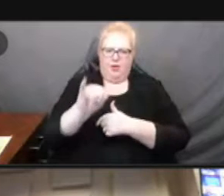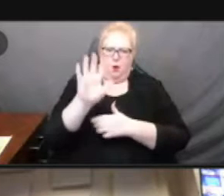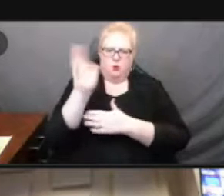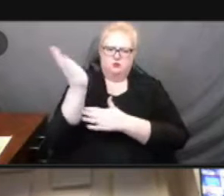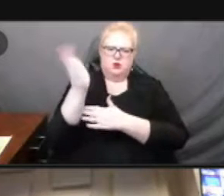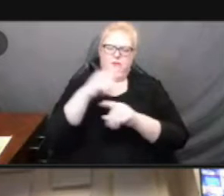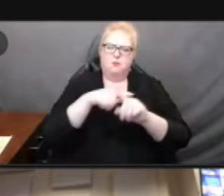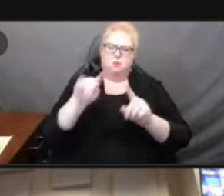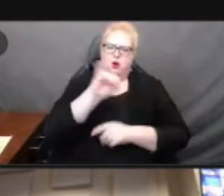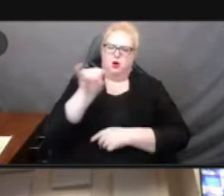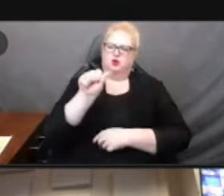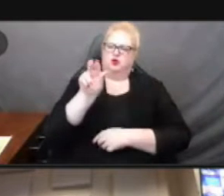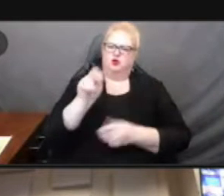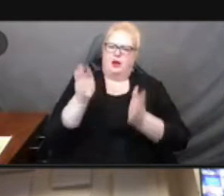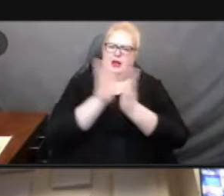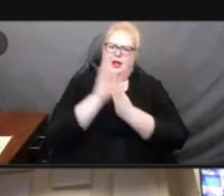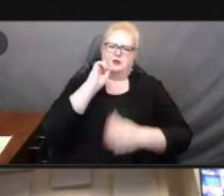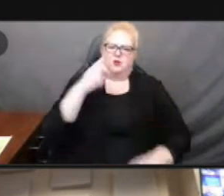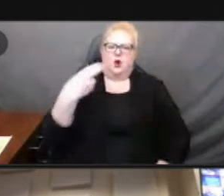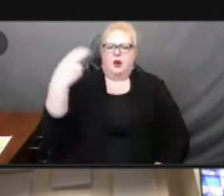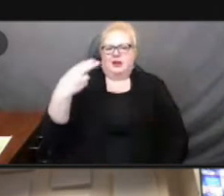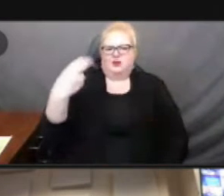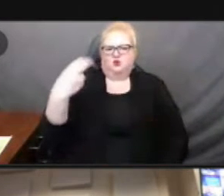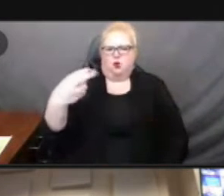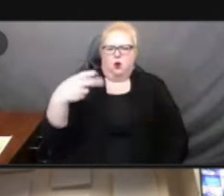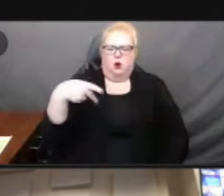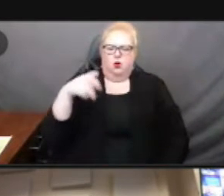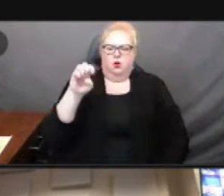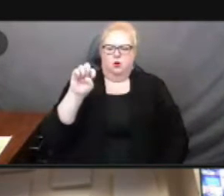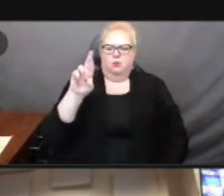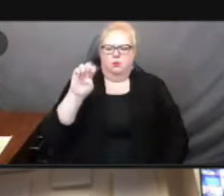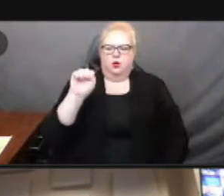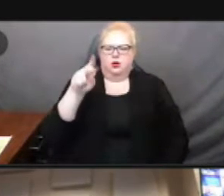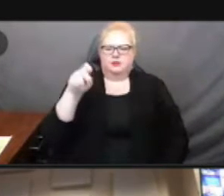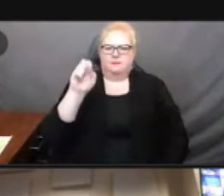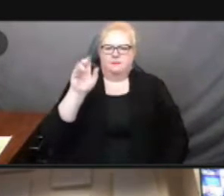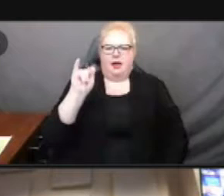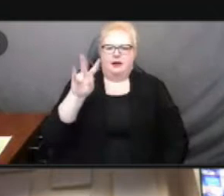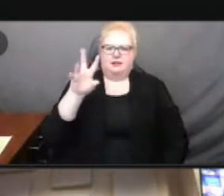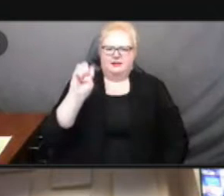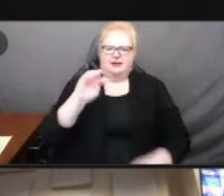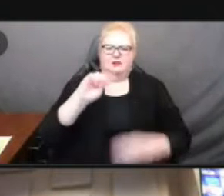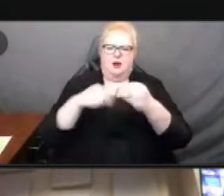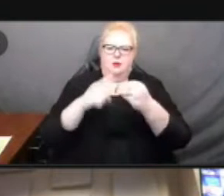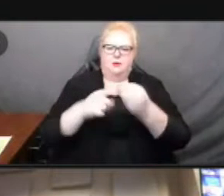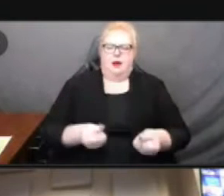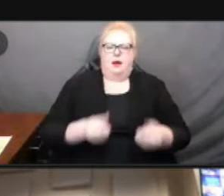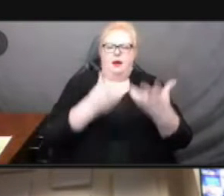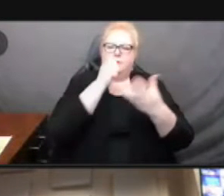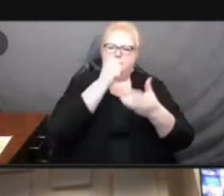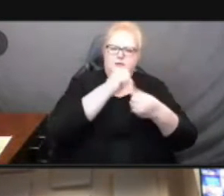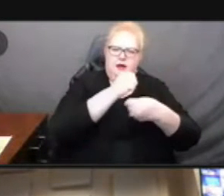had asked for some kind of historical perspective on the number of unsafe and